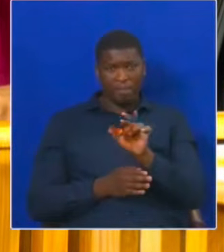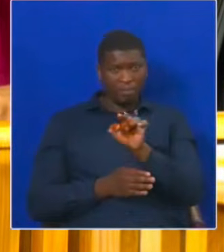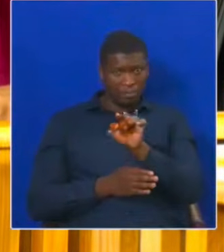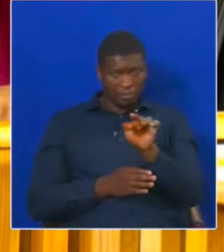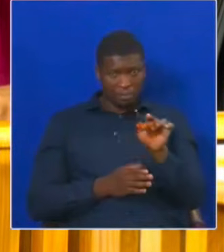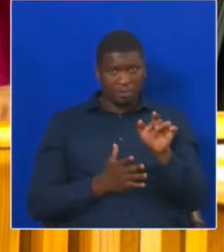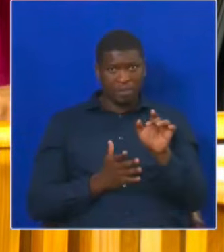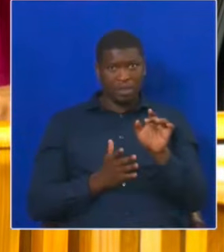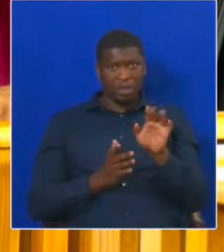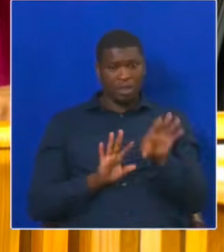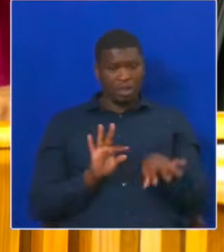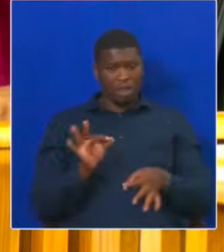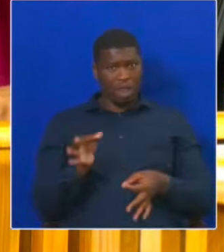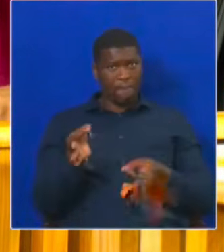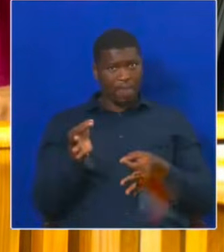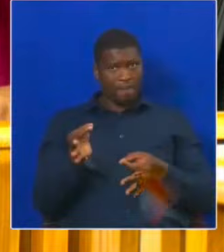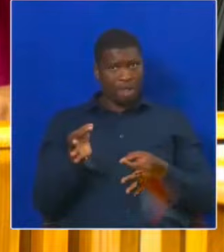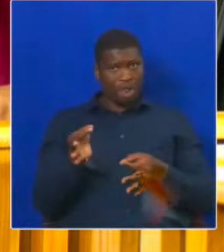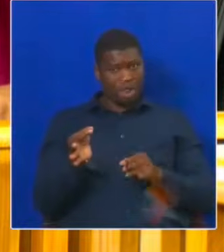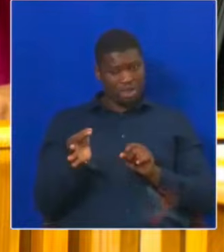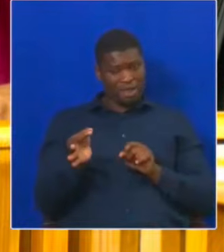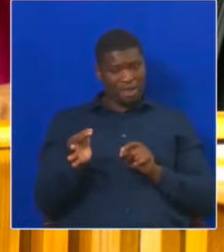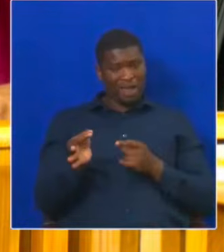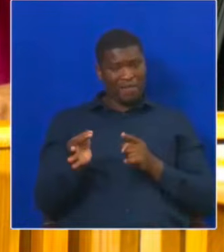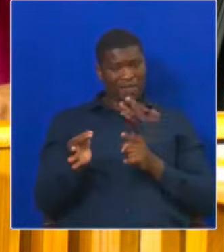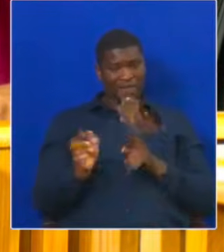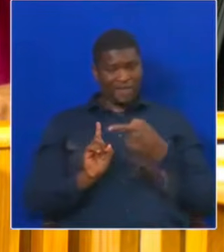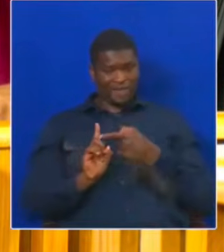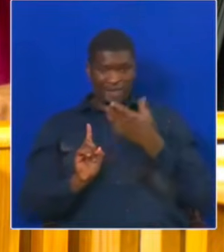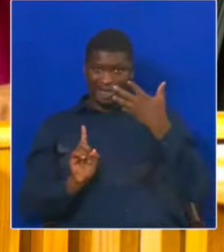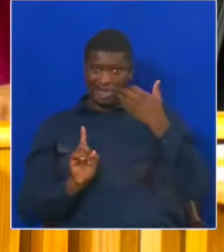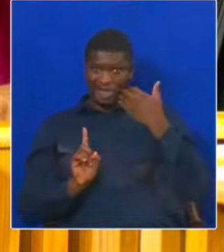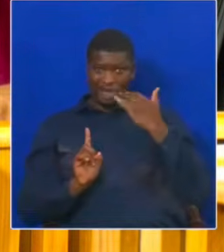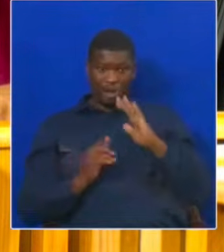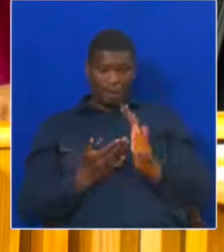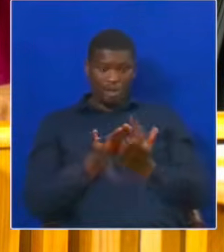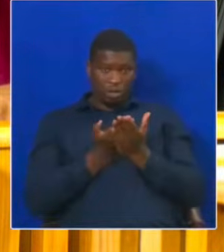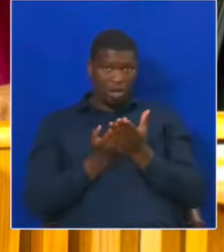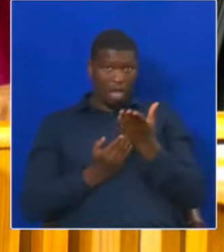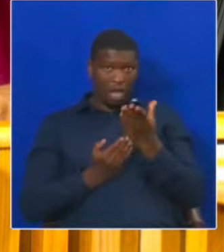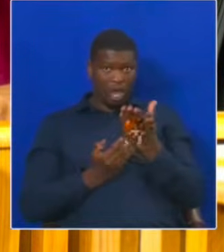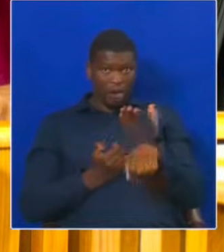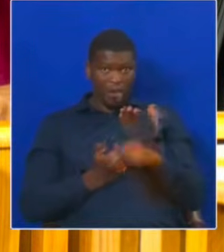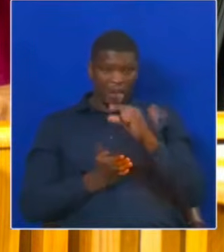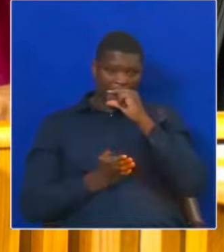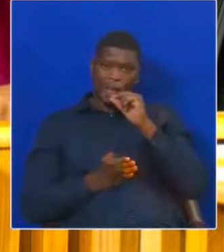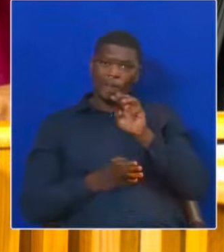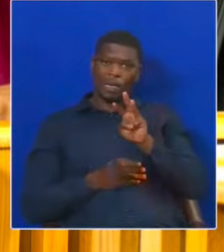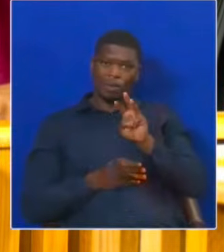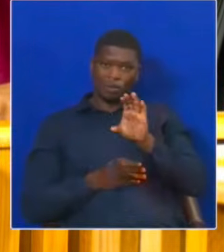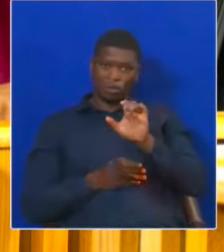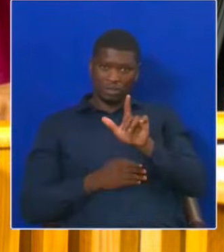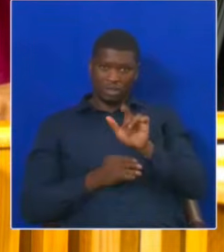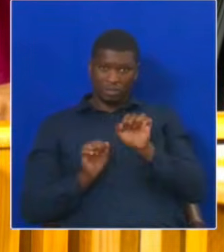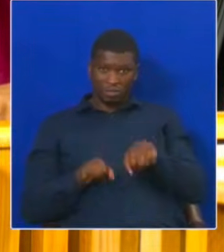Mr. Madlanga's application are attached as WC7, attached as annexure